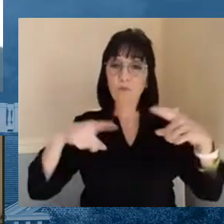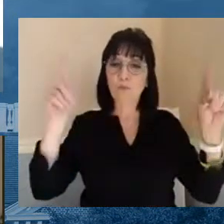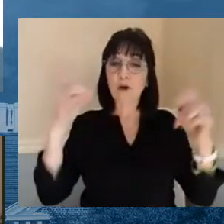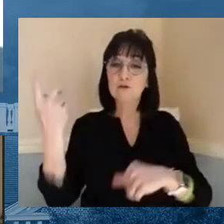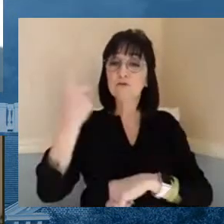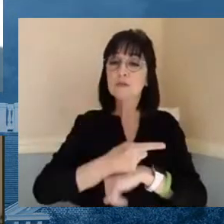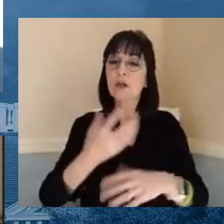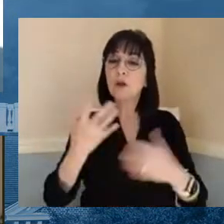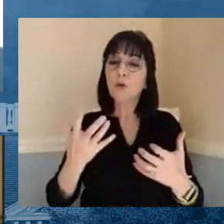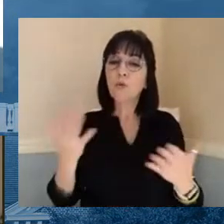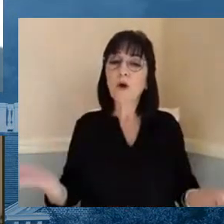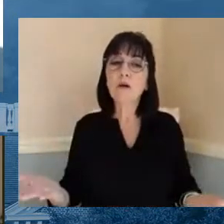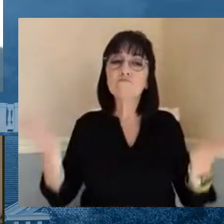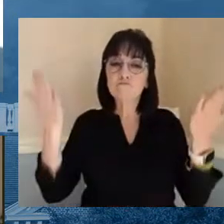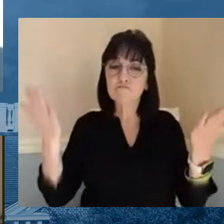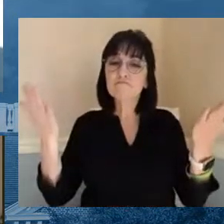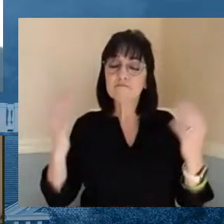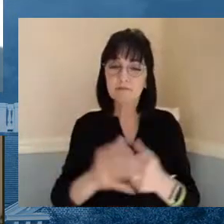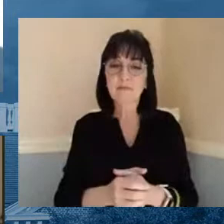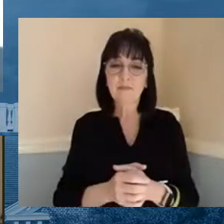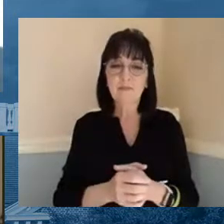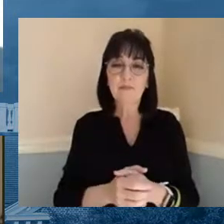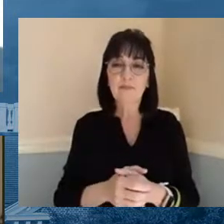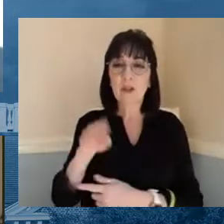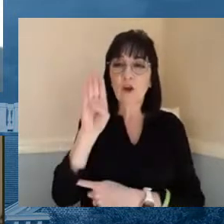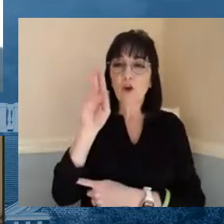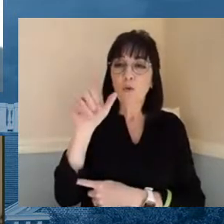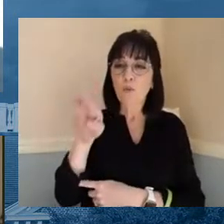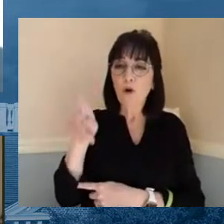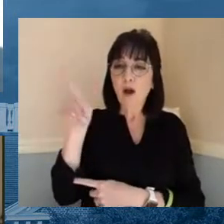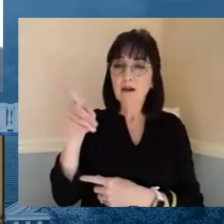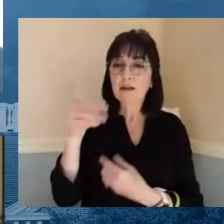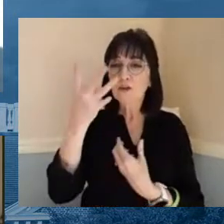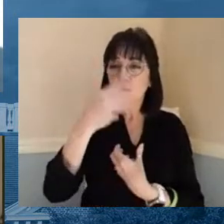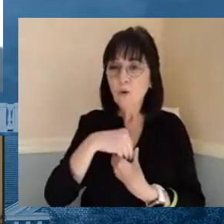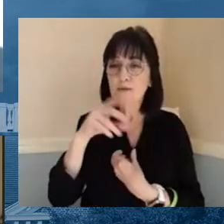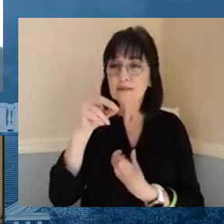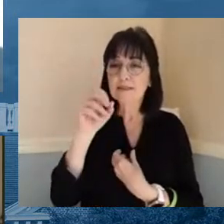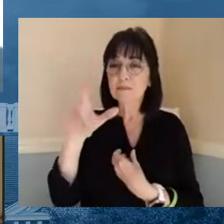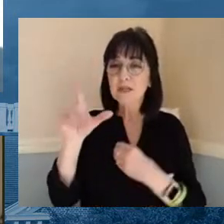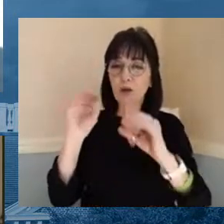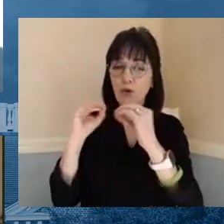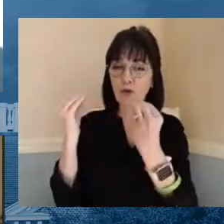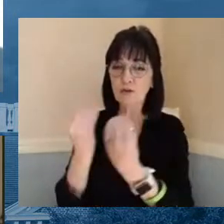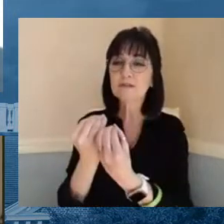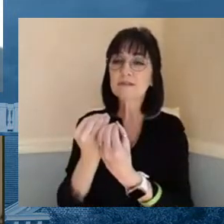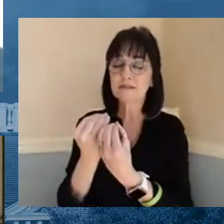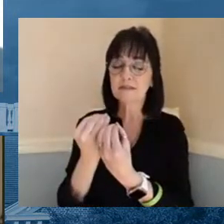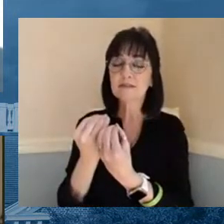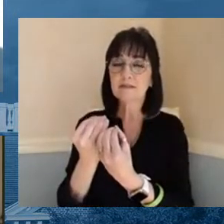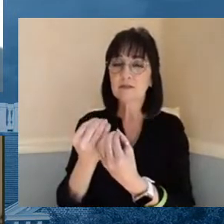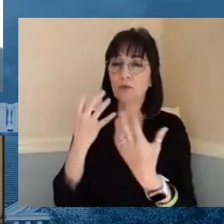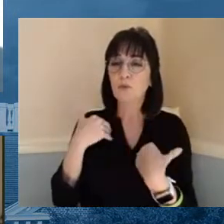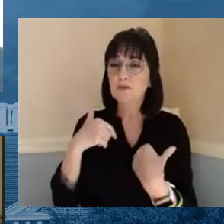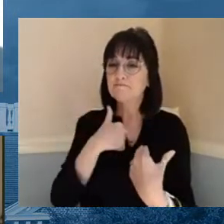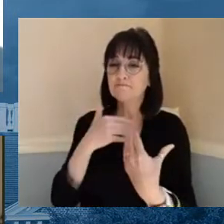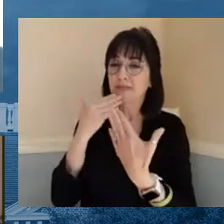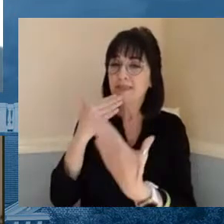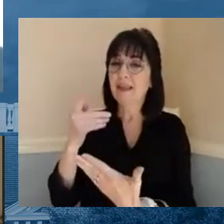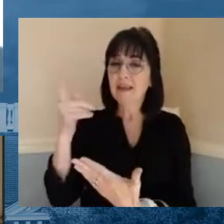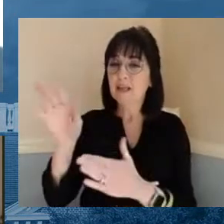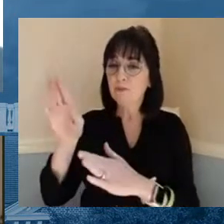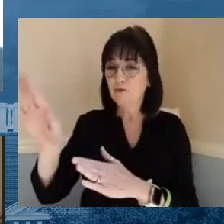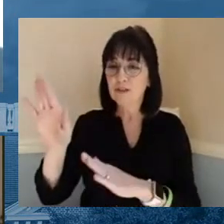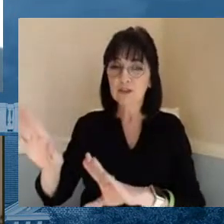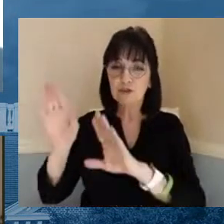That's what the work of Brian and Autism Delaware is all about. We thank him for that great work and